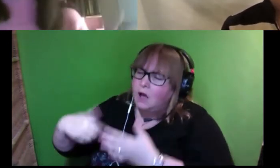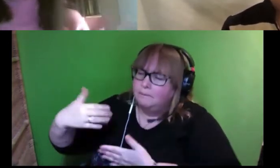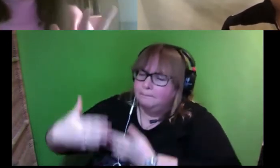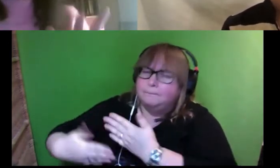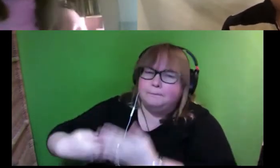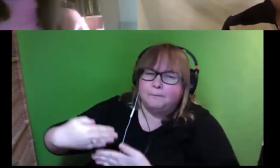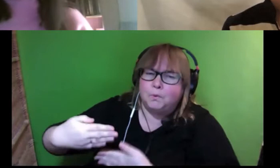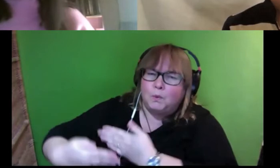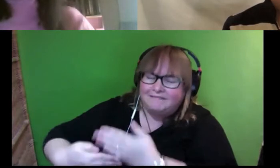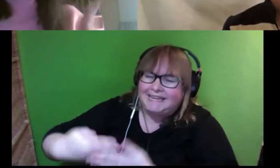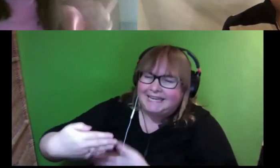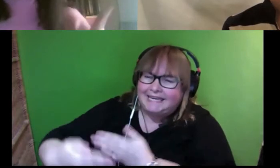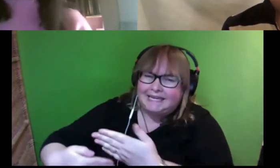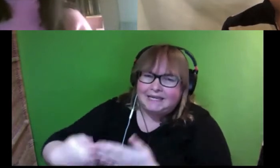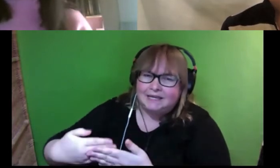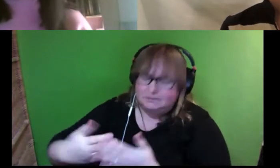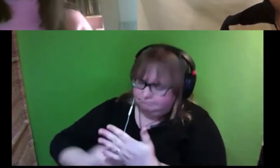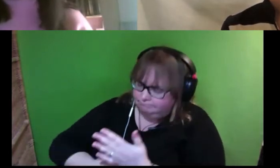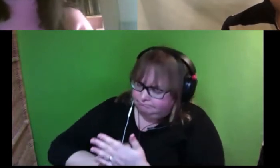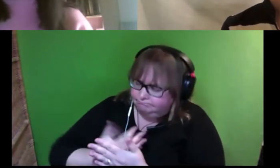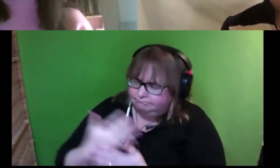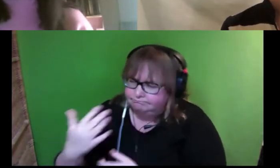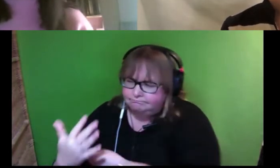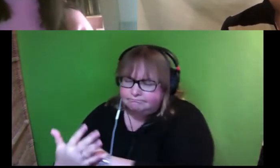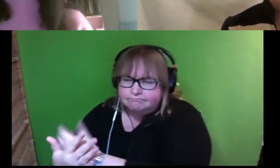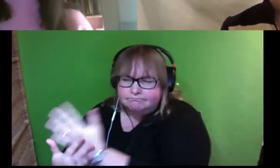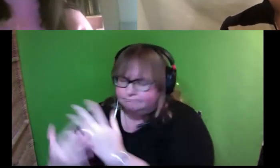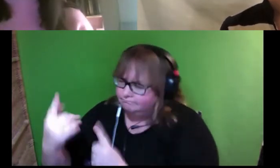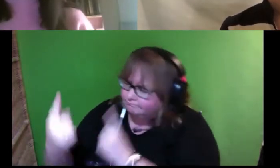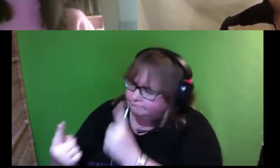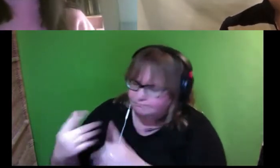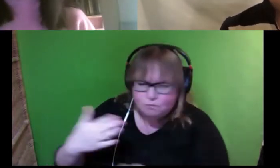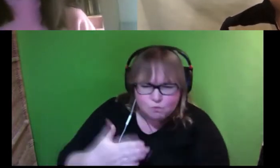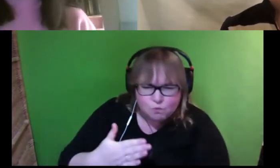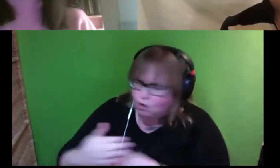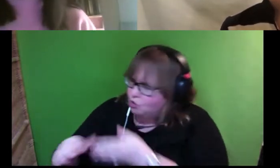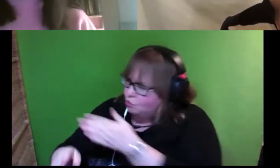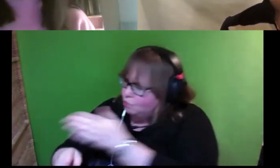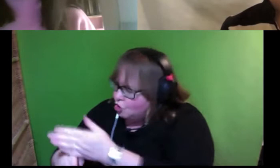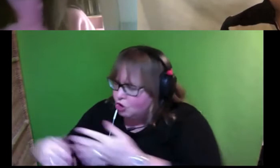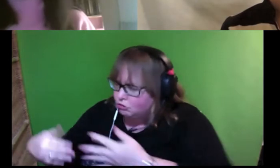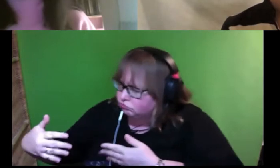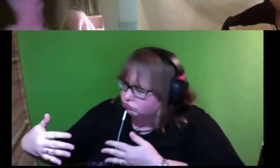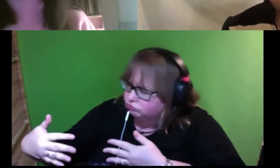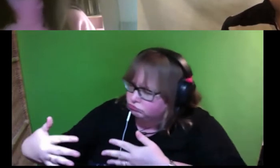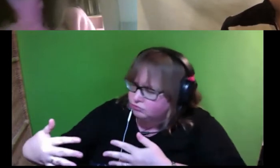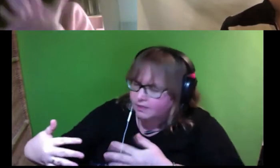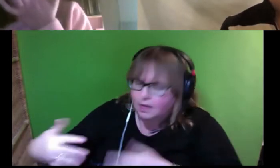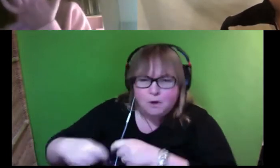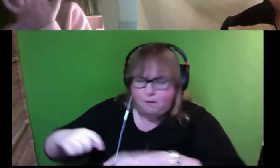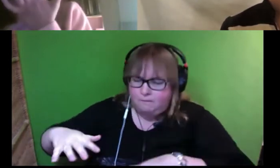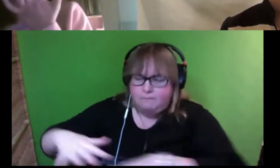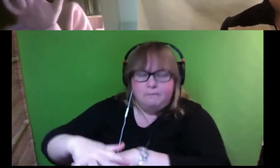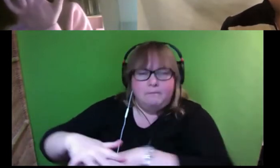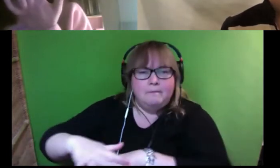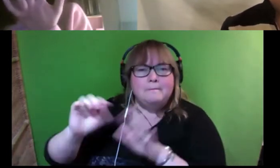rational way kind of thing, but like moving forward with our practices, we also entered into a peer network space as